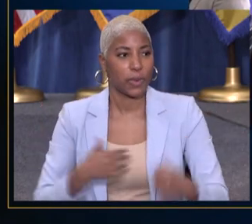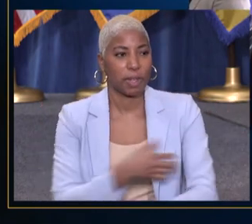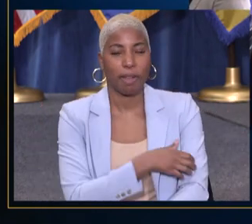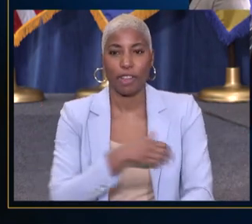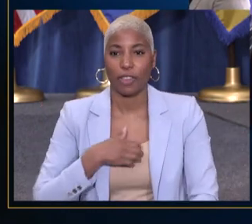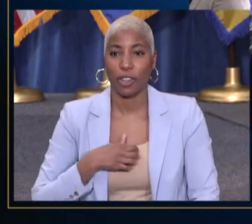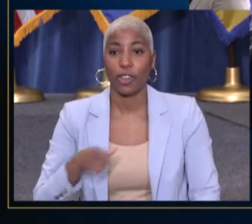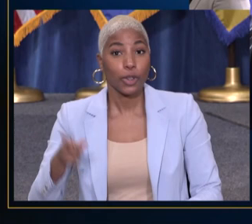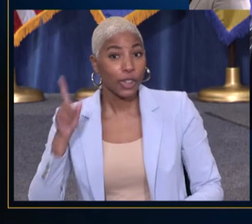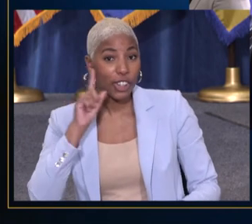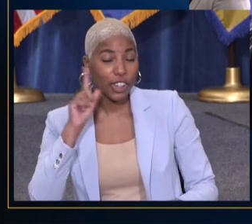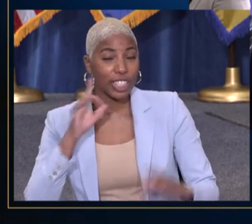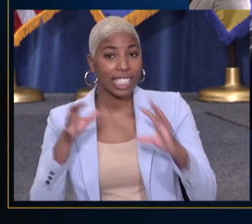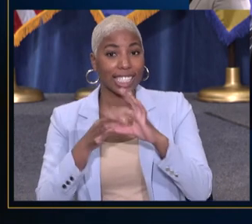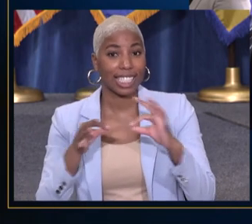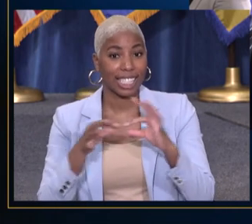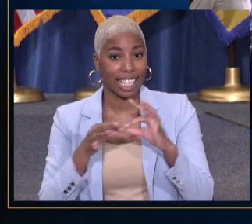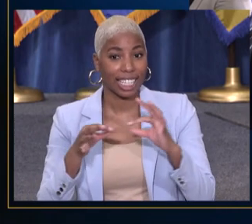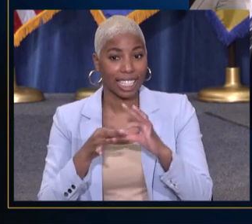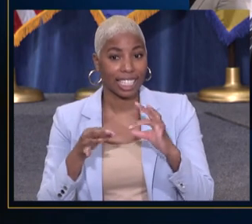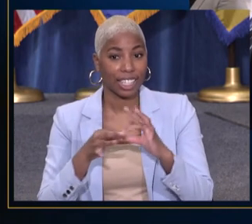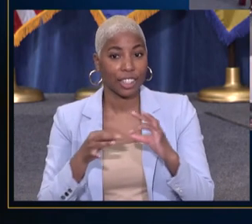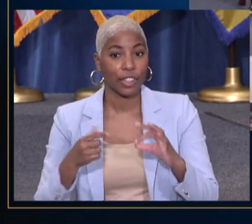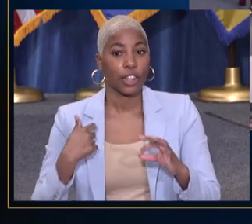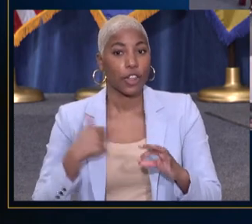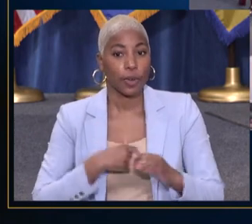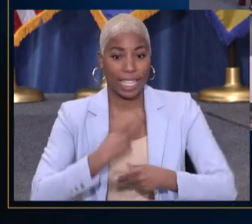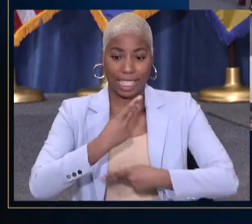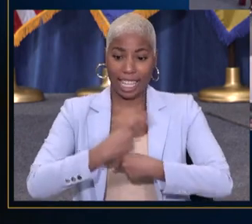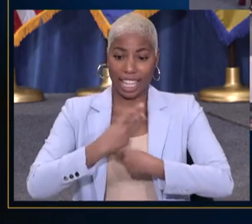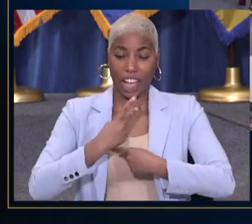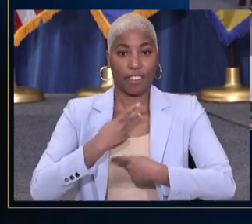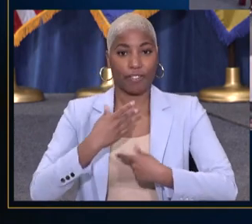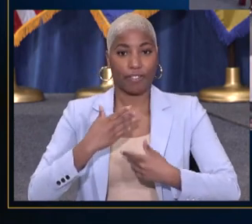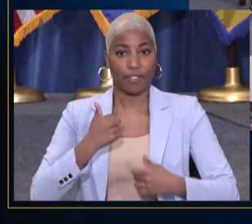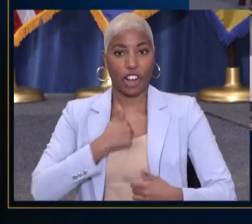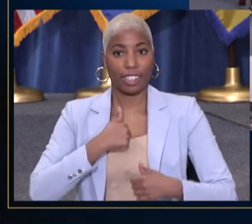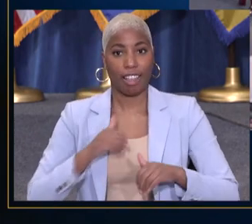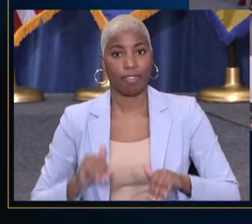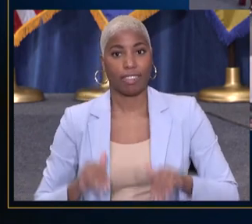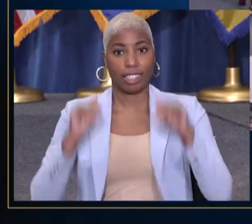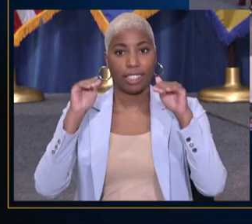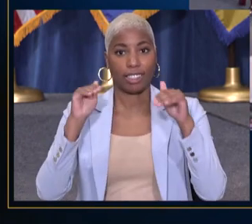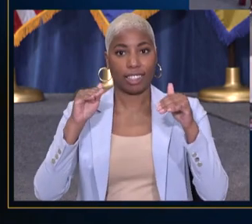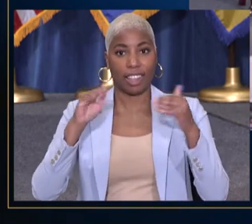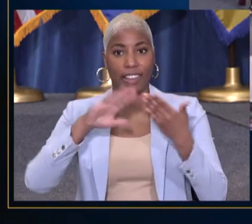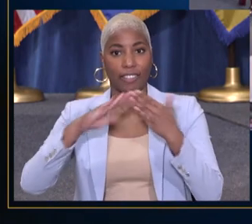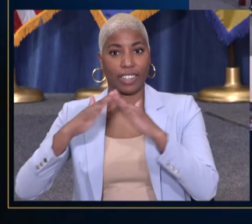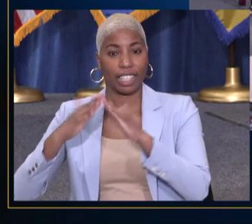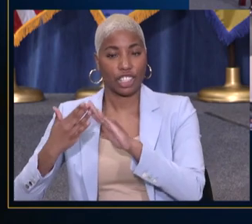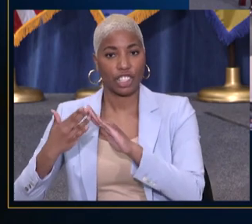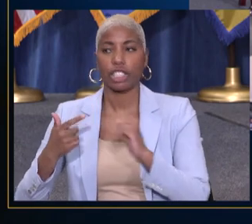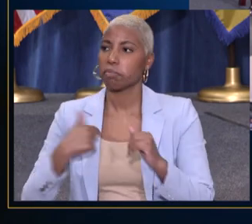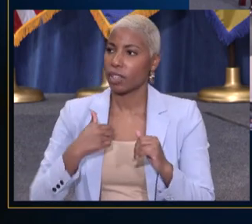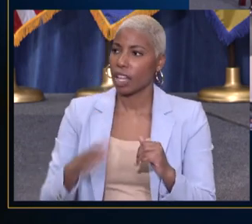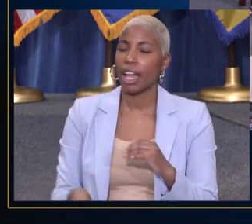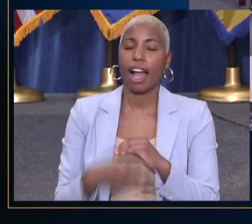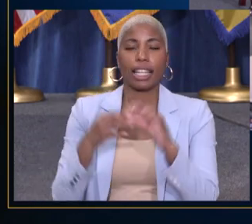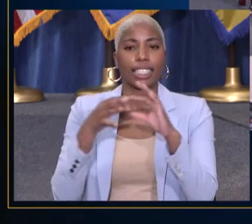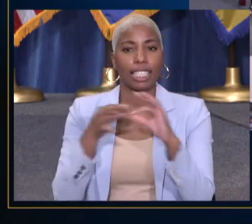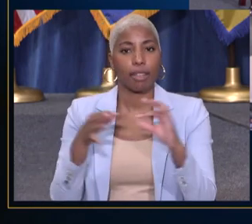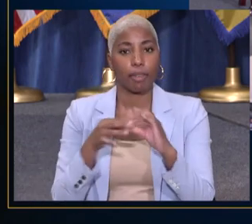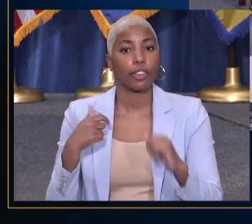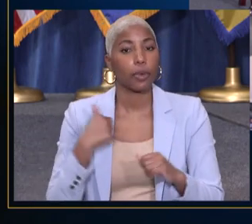You heard us say, you know, we need to re-raise ourselves as a village. And I just wanted to make a statement that we do have resources,